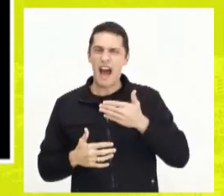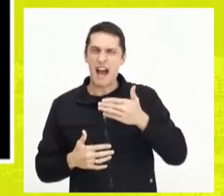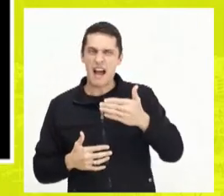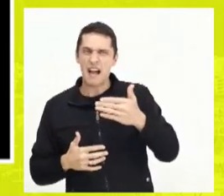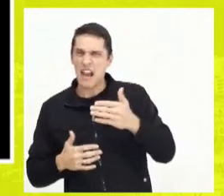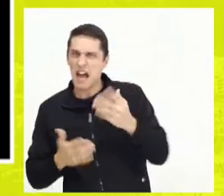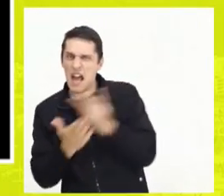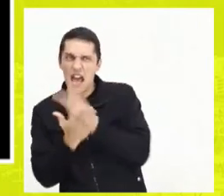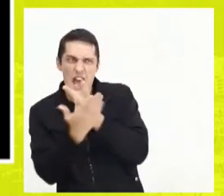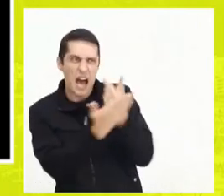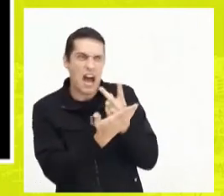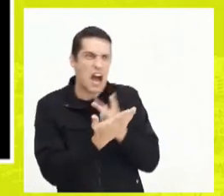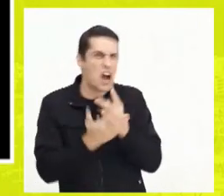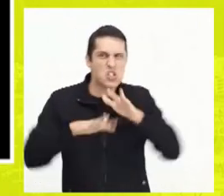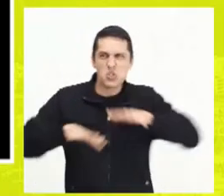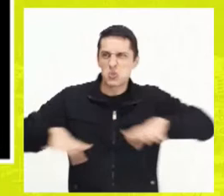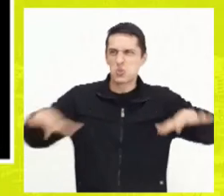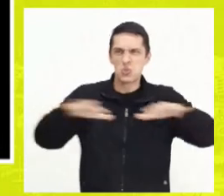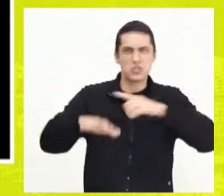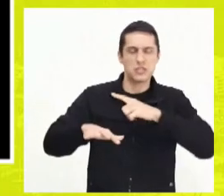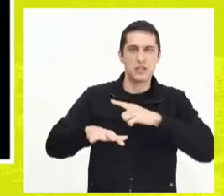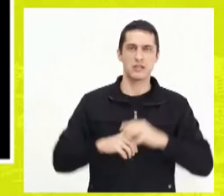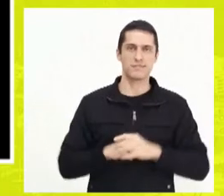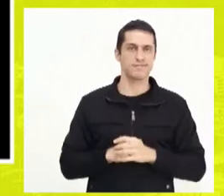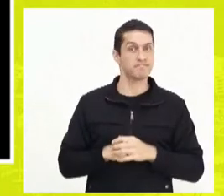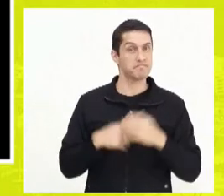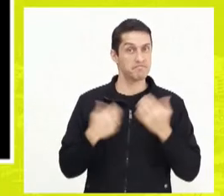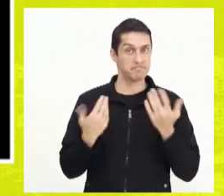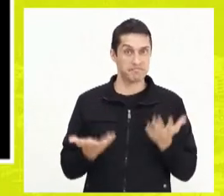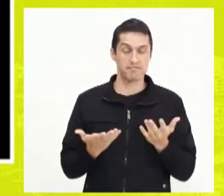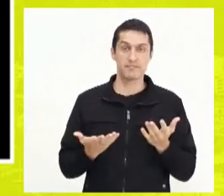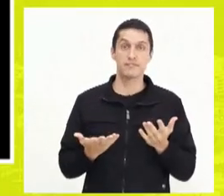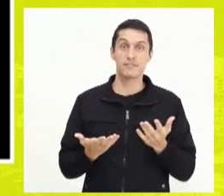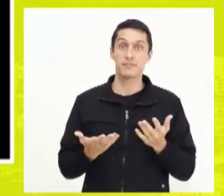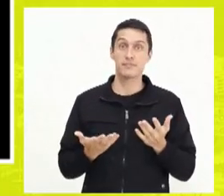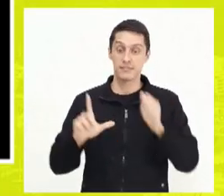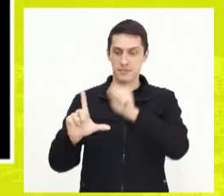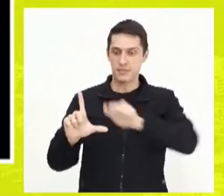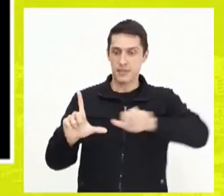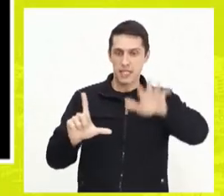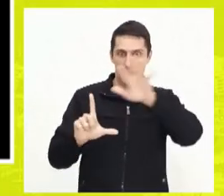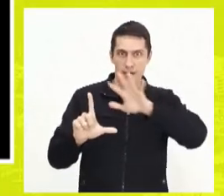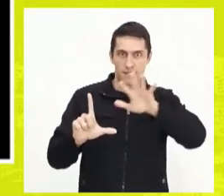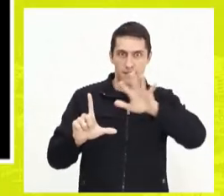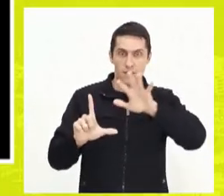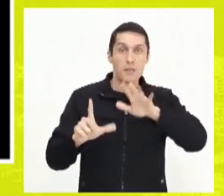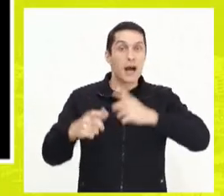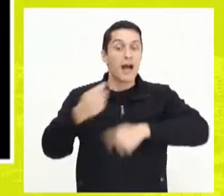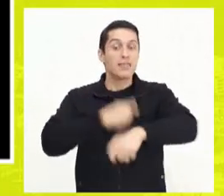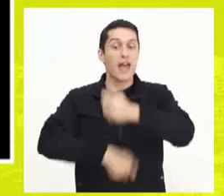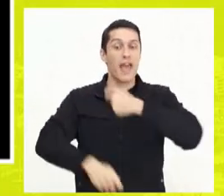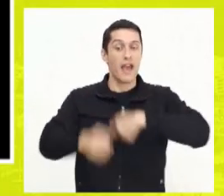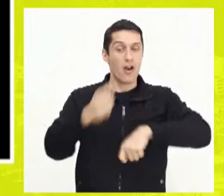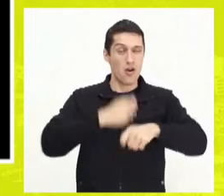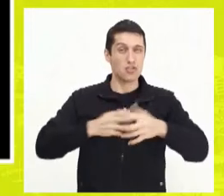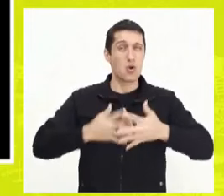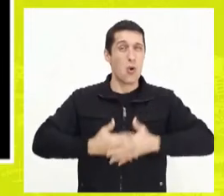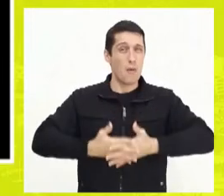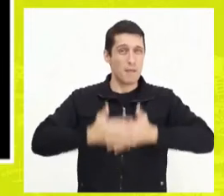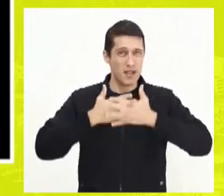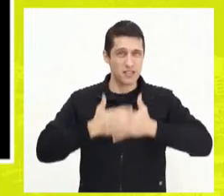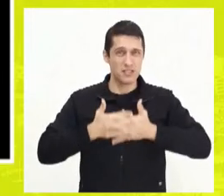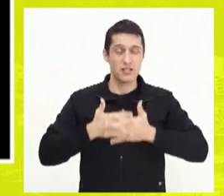theories and so on so it's it's a it's very complex yet but the